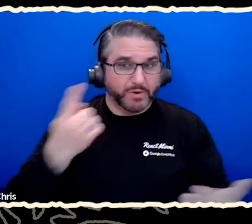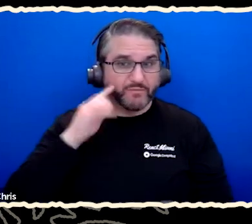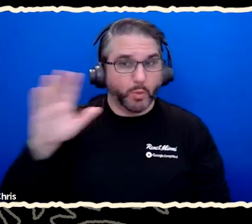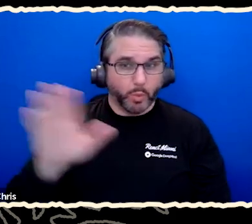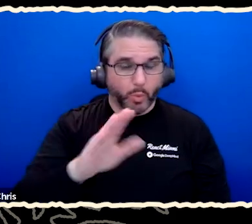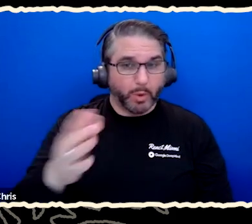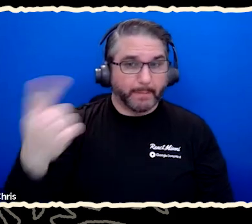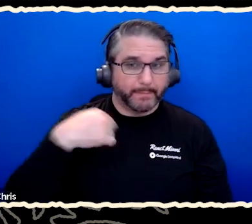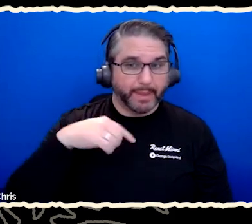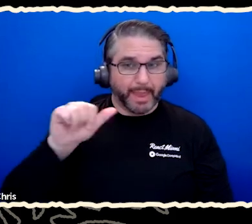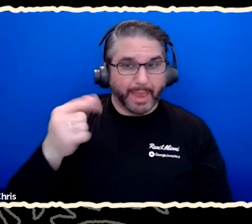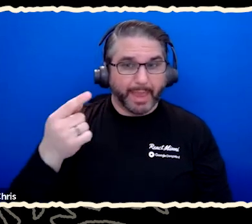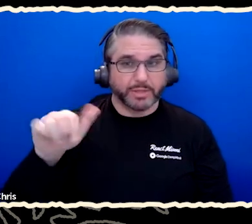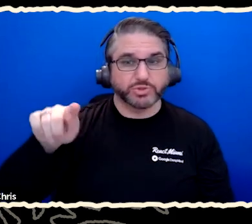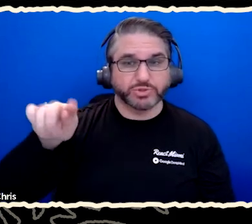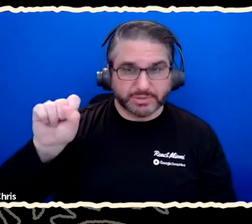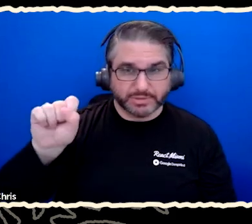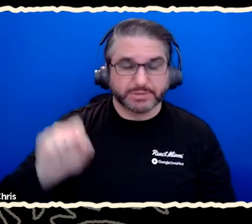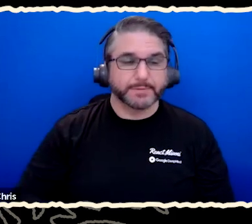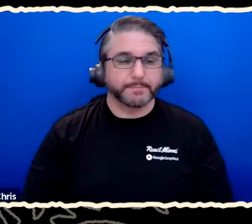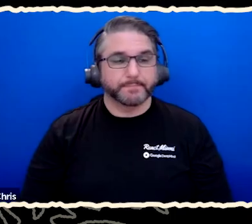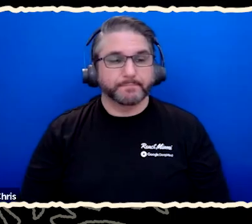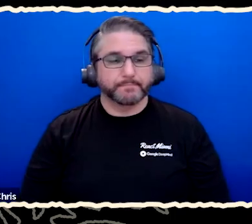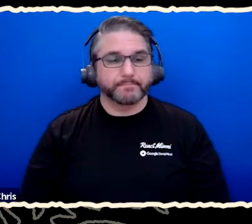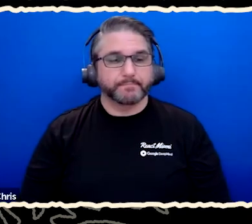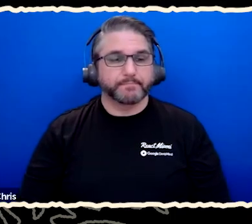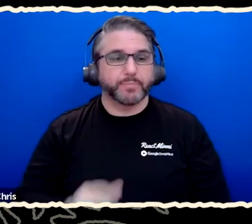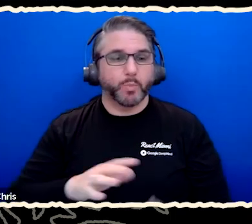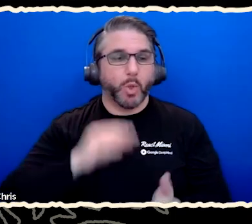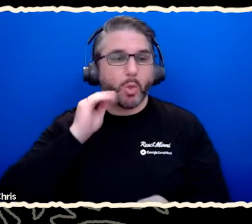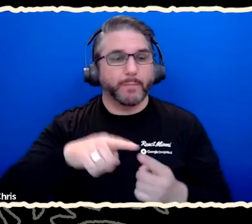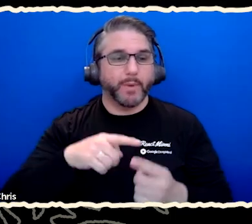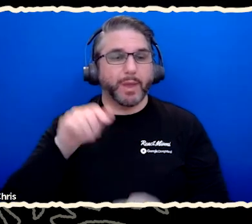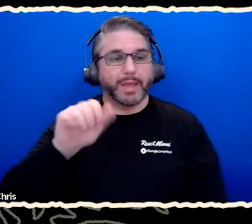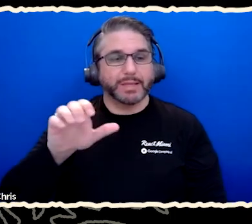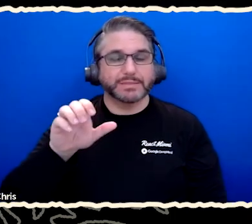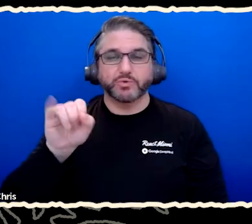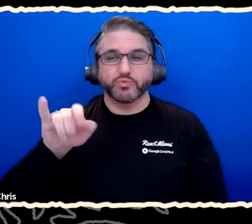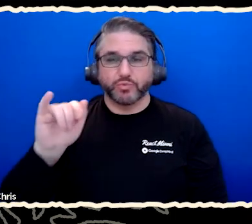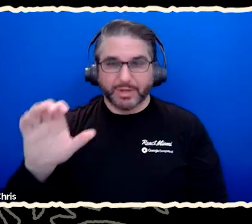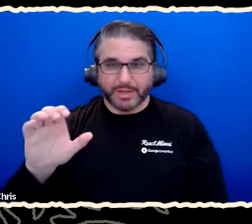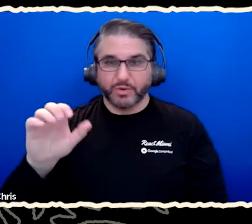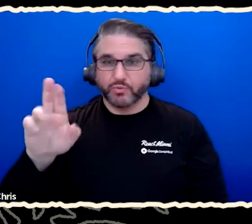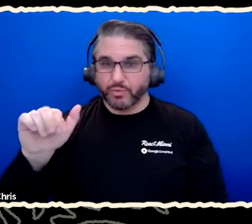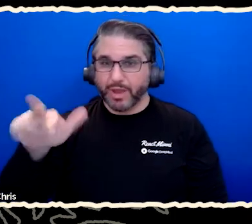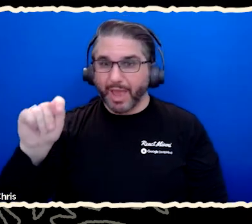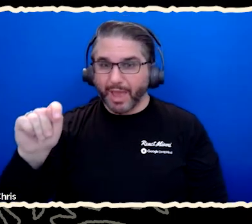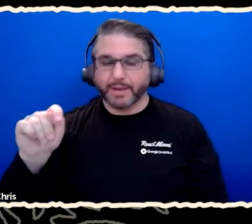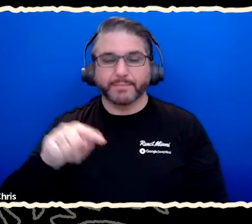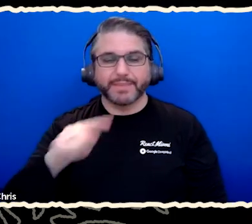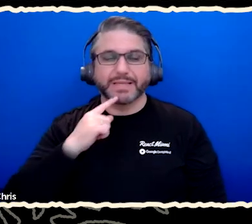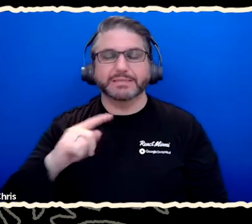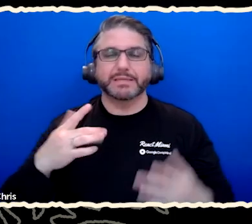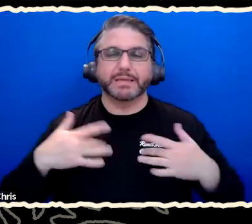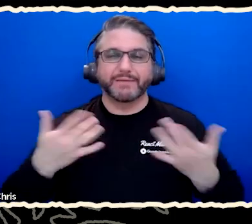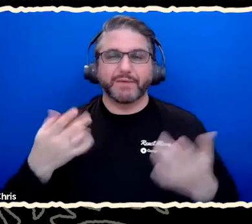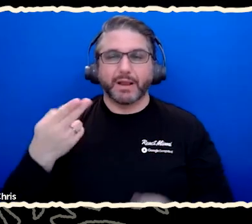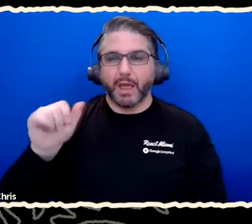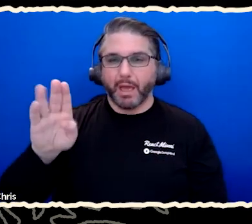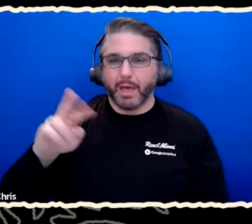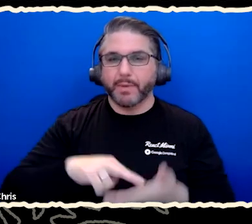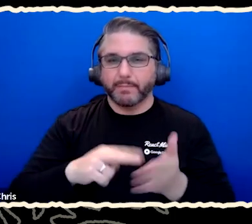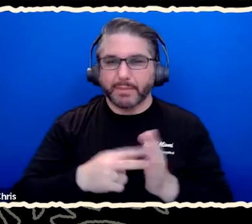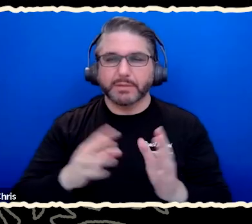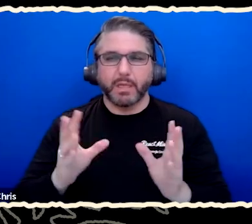started. So to learn about Async React, I built an app, of course. This is Event Hub. It's like a conference